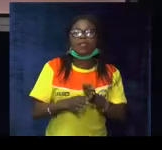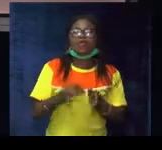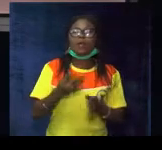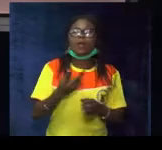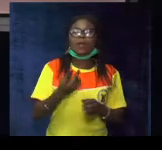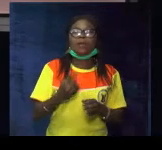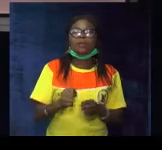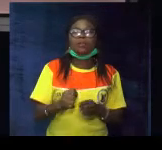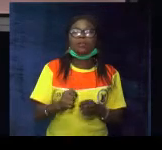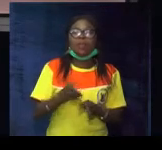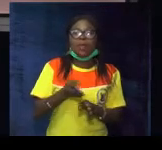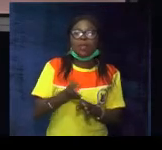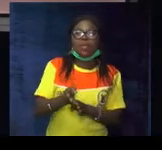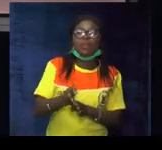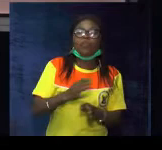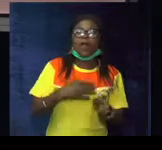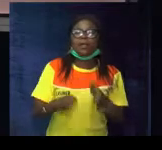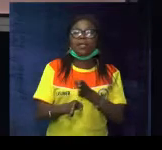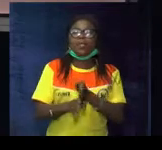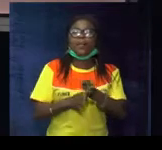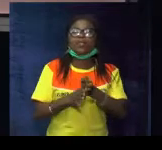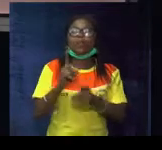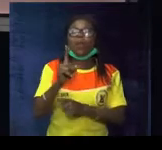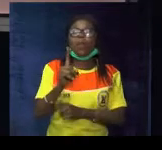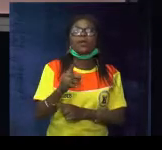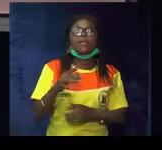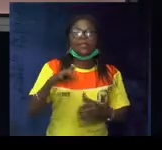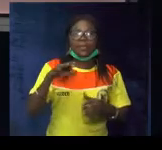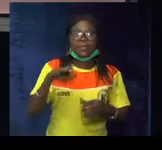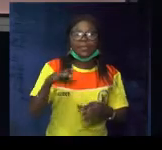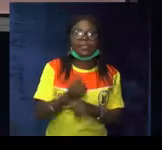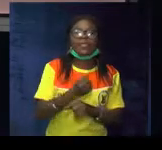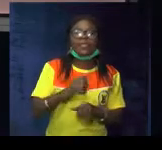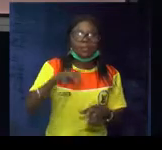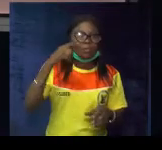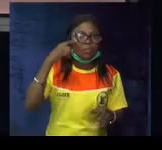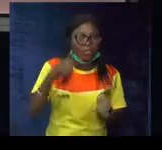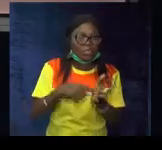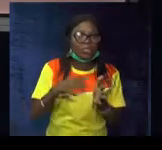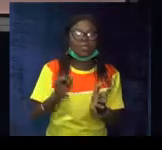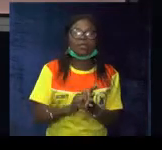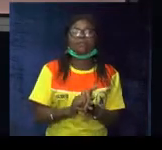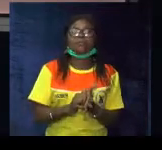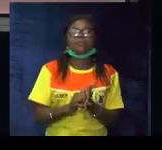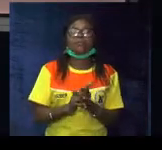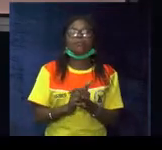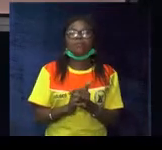one is the minor segment. Take note of that as we move on.